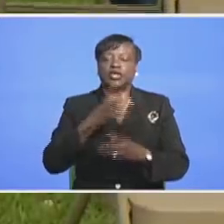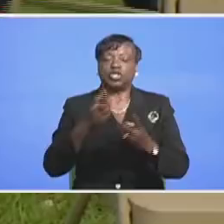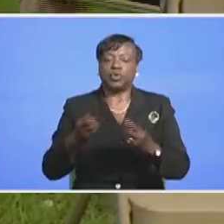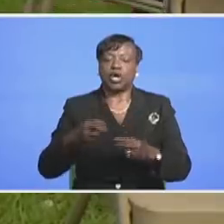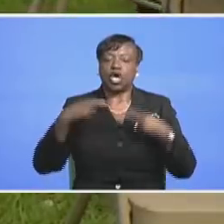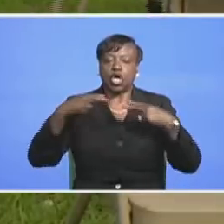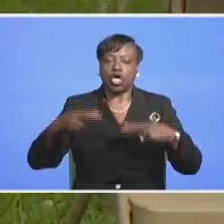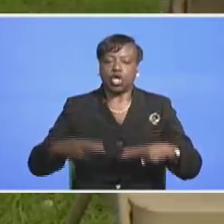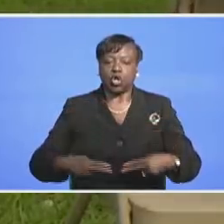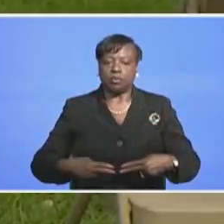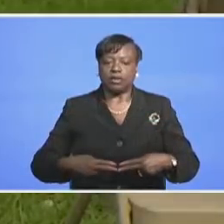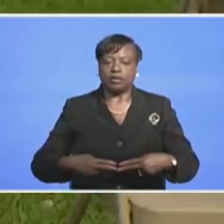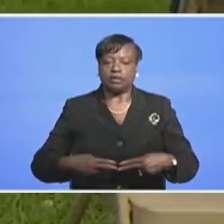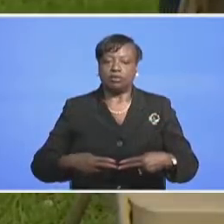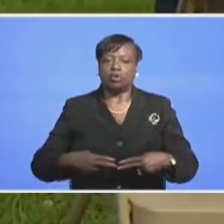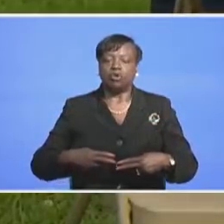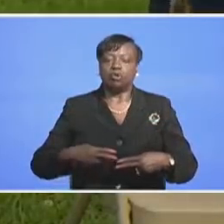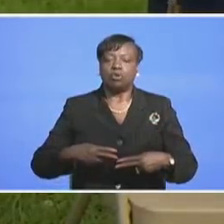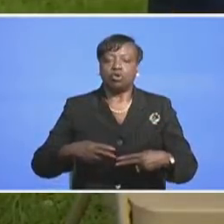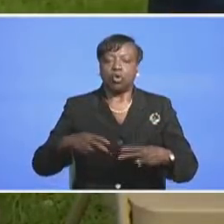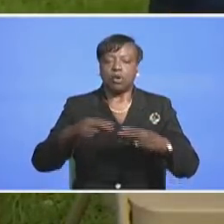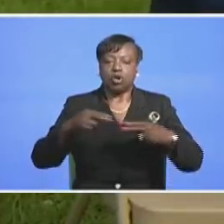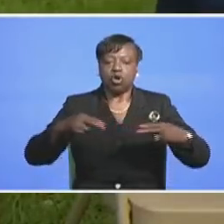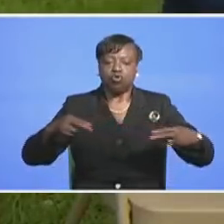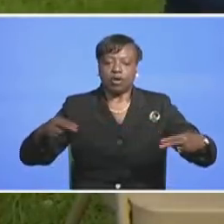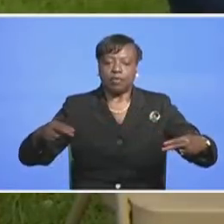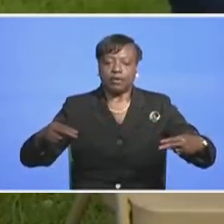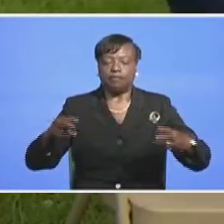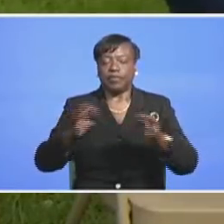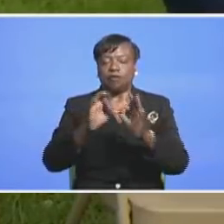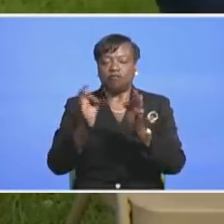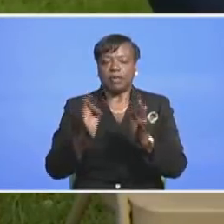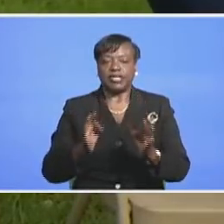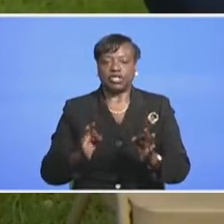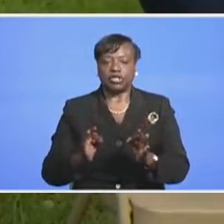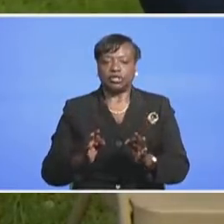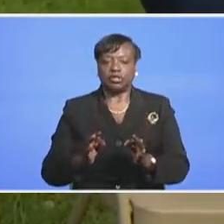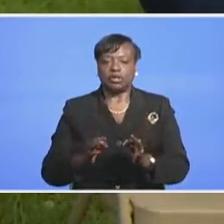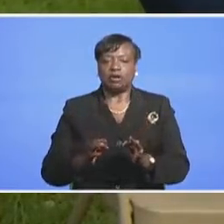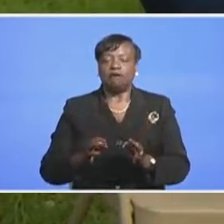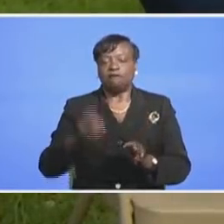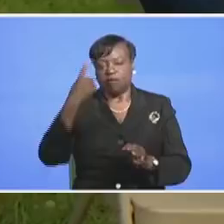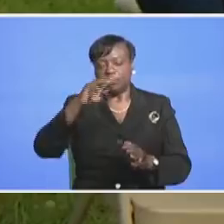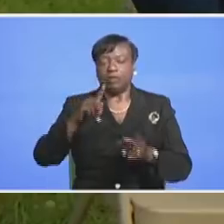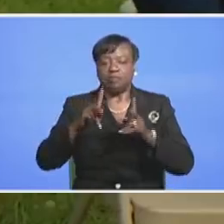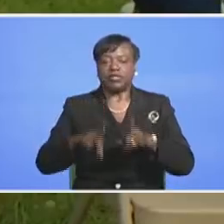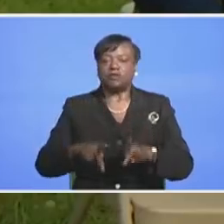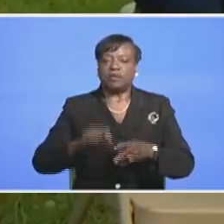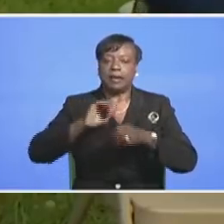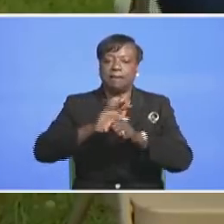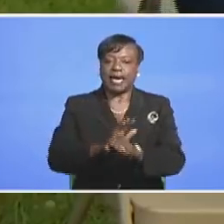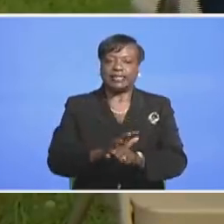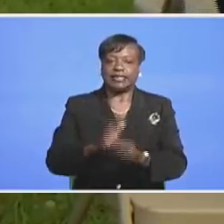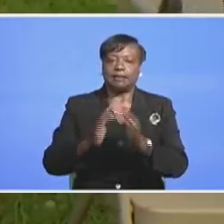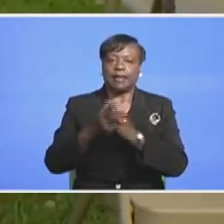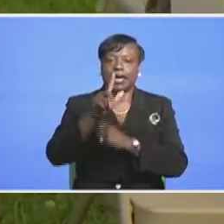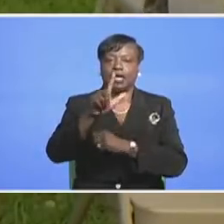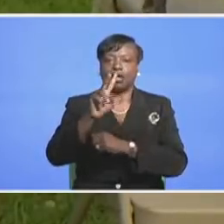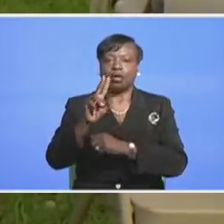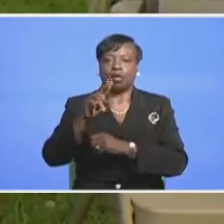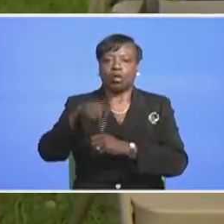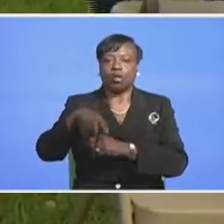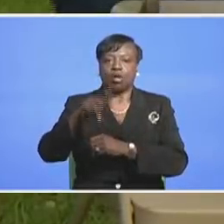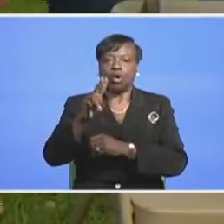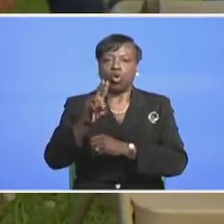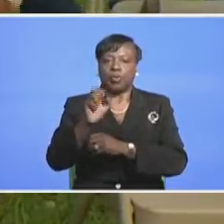formation to show the support and the magnitude of persons who would have been impacted by lupus, and to, of course, raise the